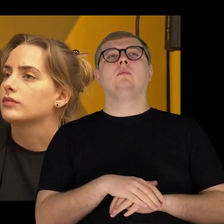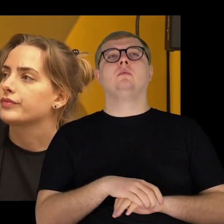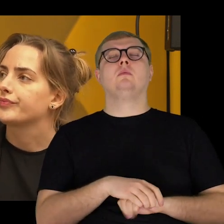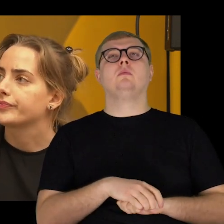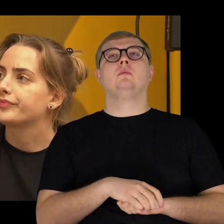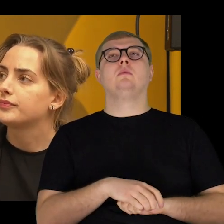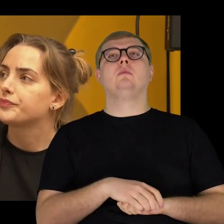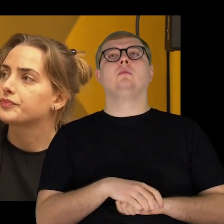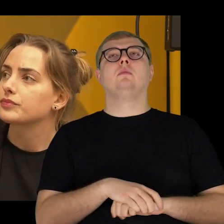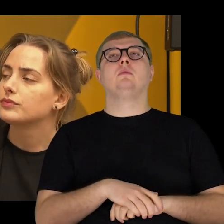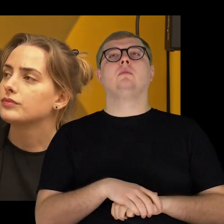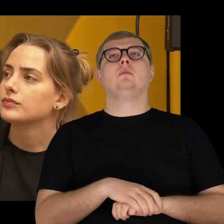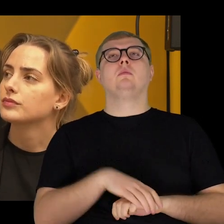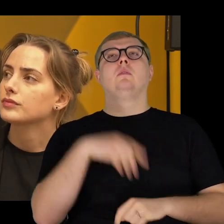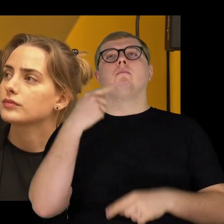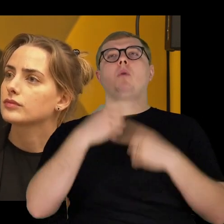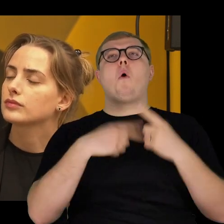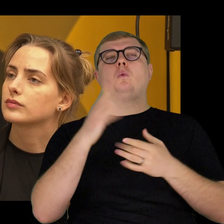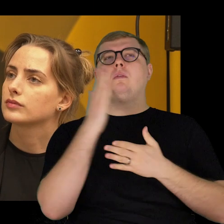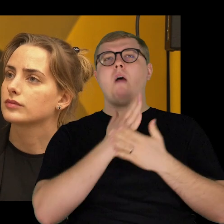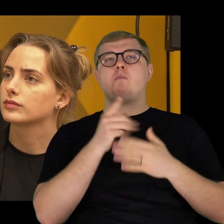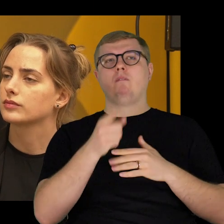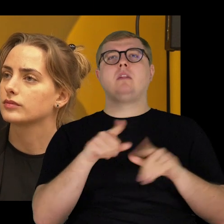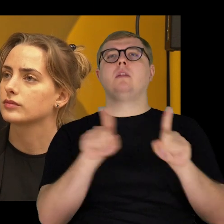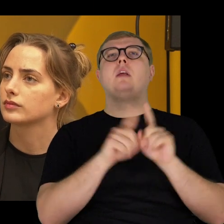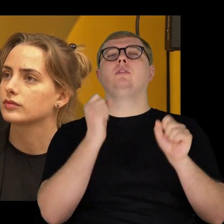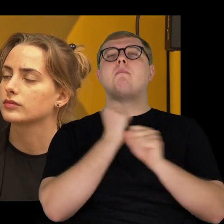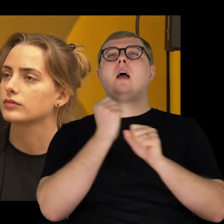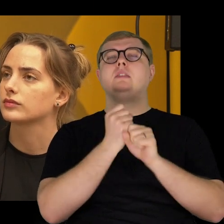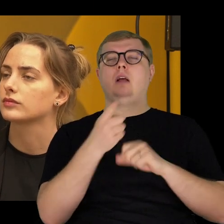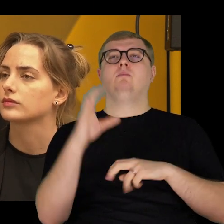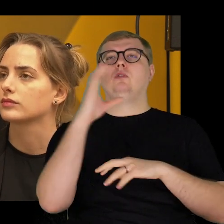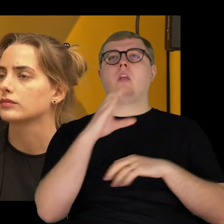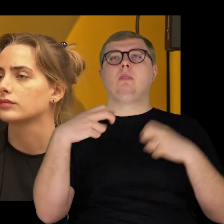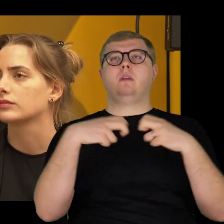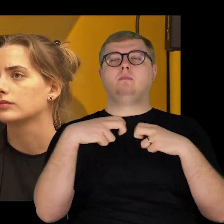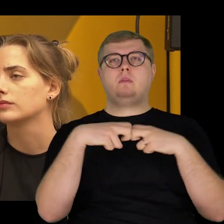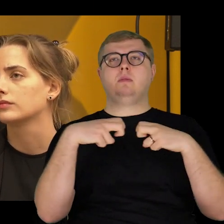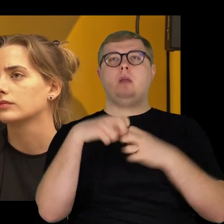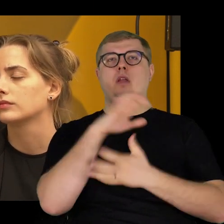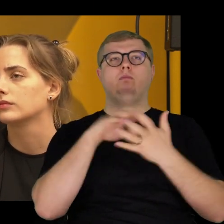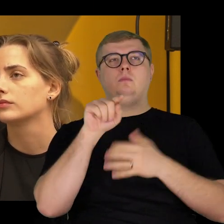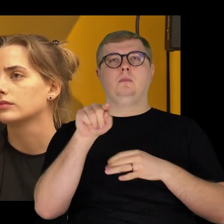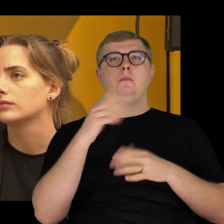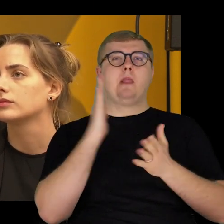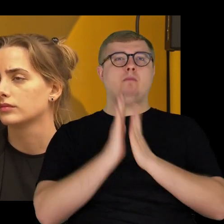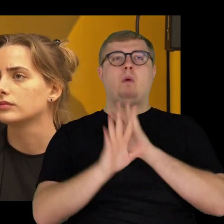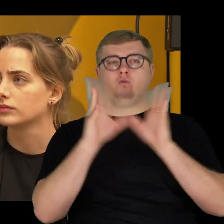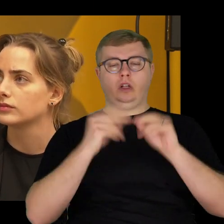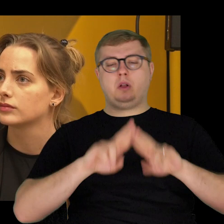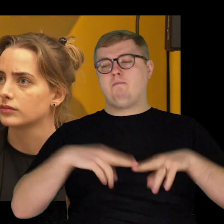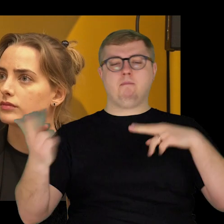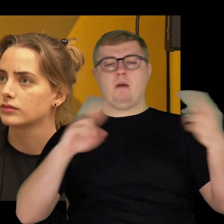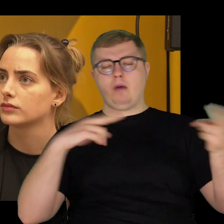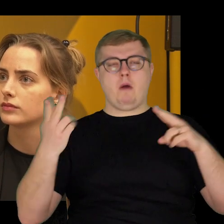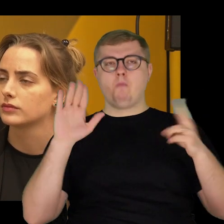product of mapping. And then how we, for the metaverse right now, so we just took everything apart again and redraw stuff,